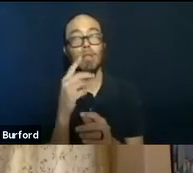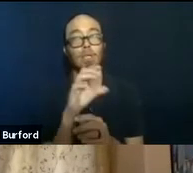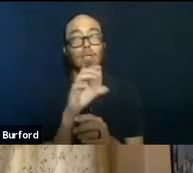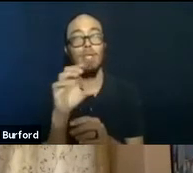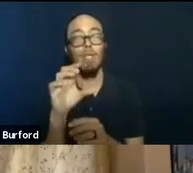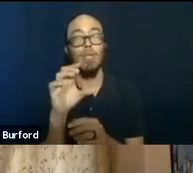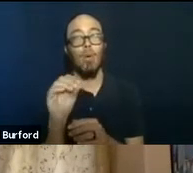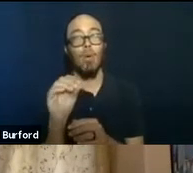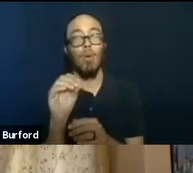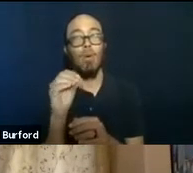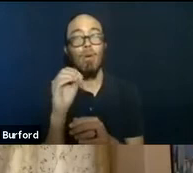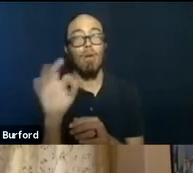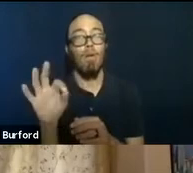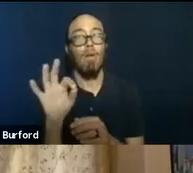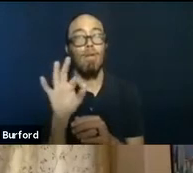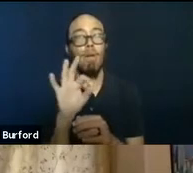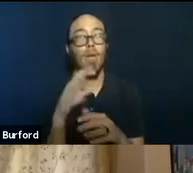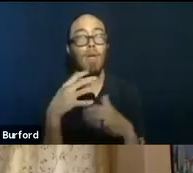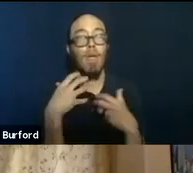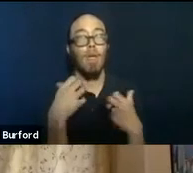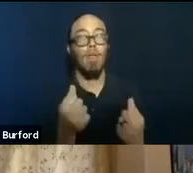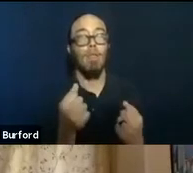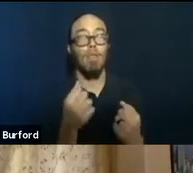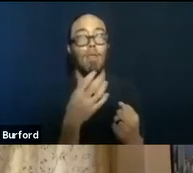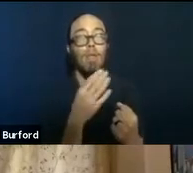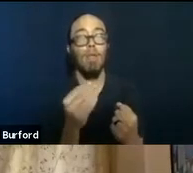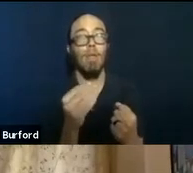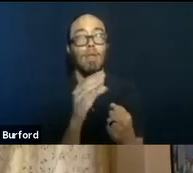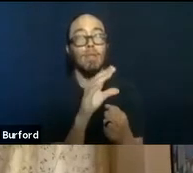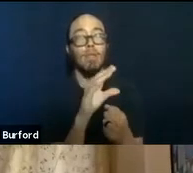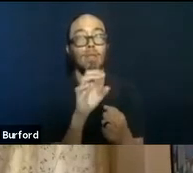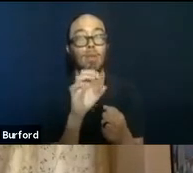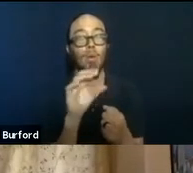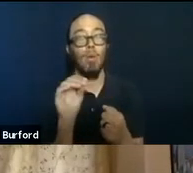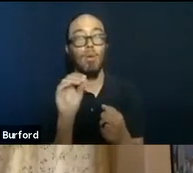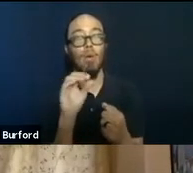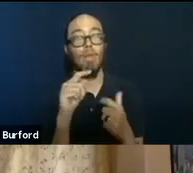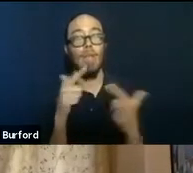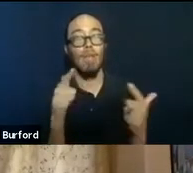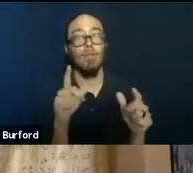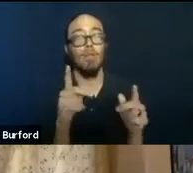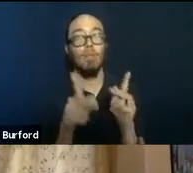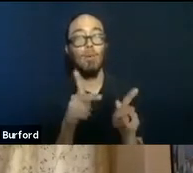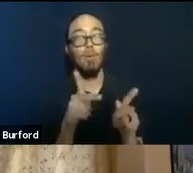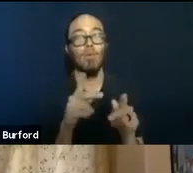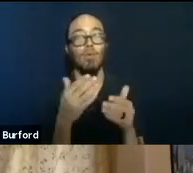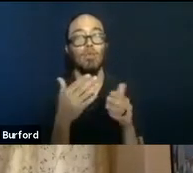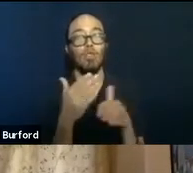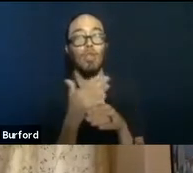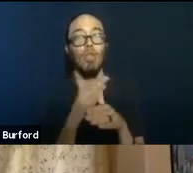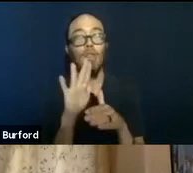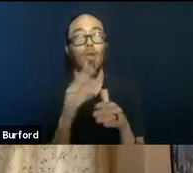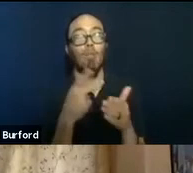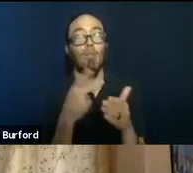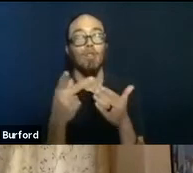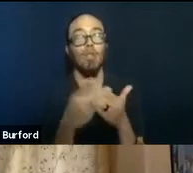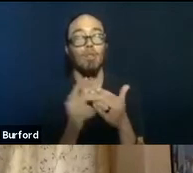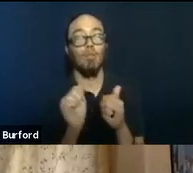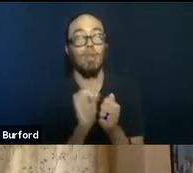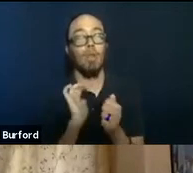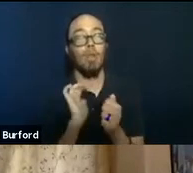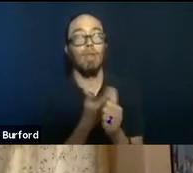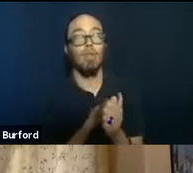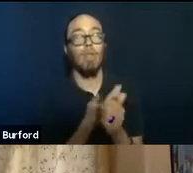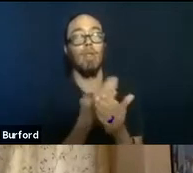Lisa Wrench from Language People, the CEO of Language People, to share their project with us. And again, thank you for the amazing